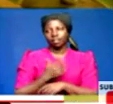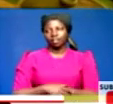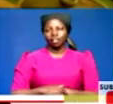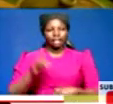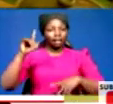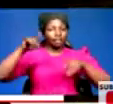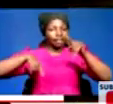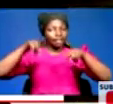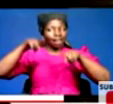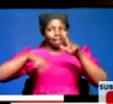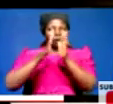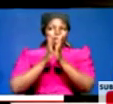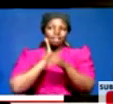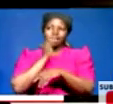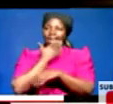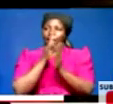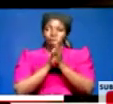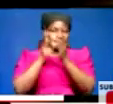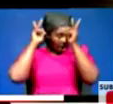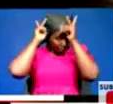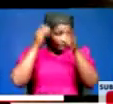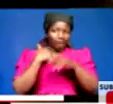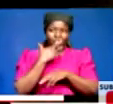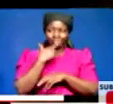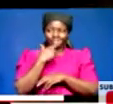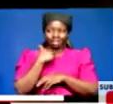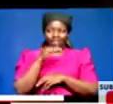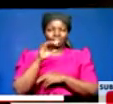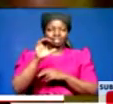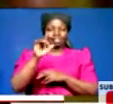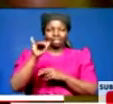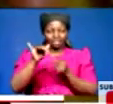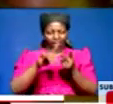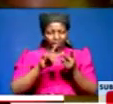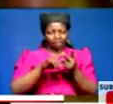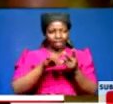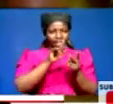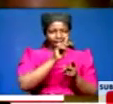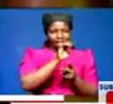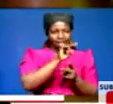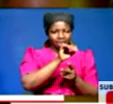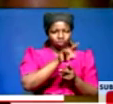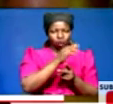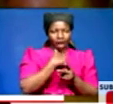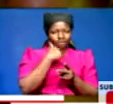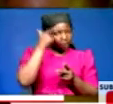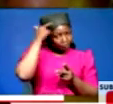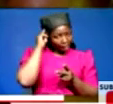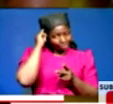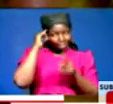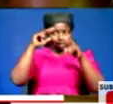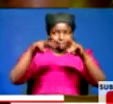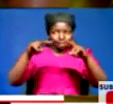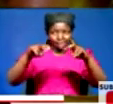color, with Kakamega having red clay, while Kendu Bay produces black clay. Sourcing clay is not very hard because it's